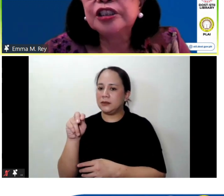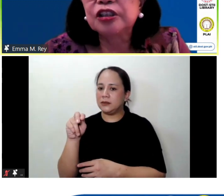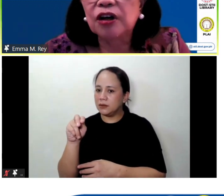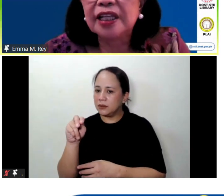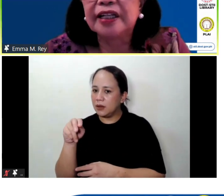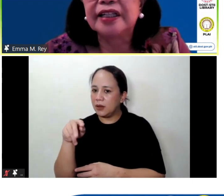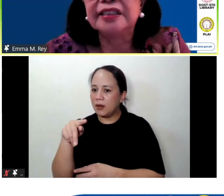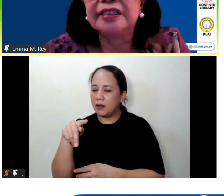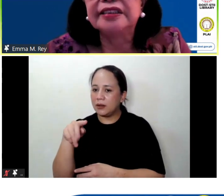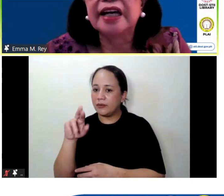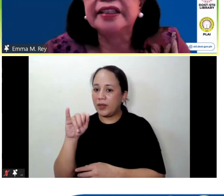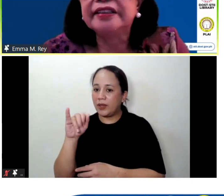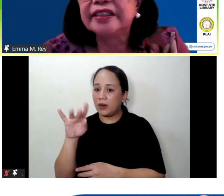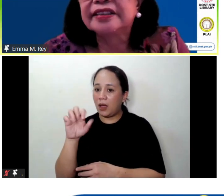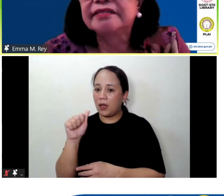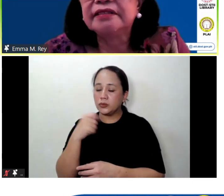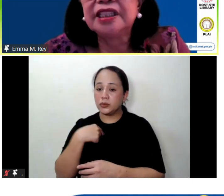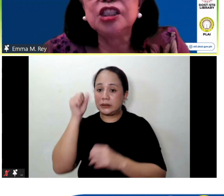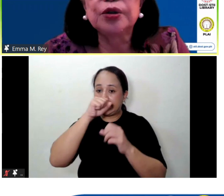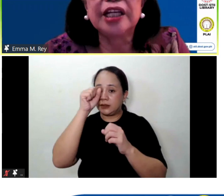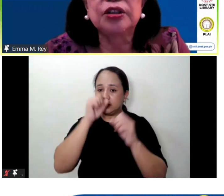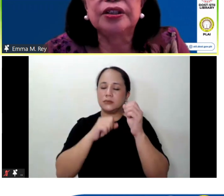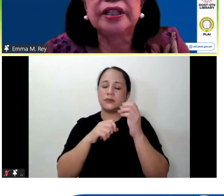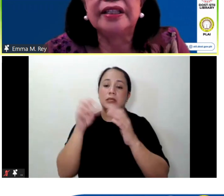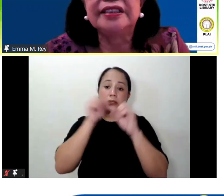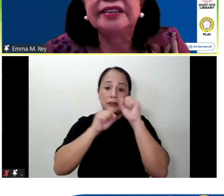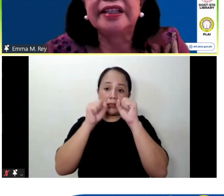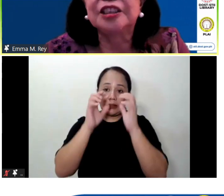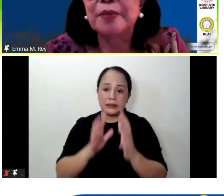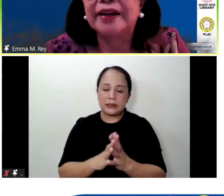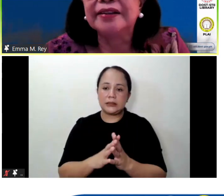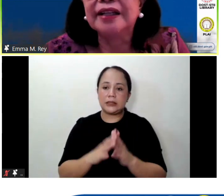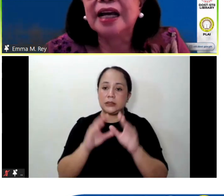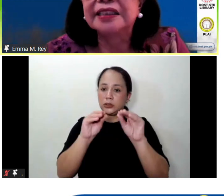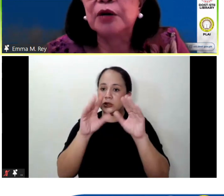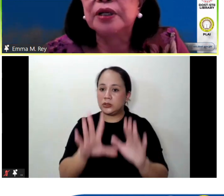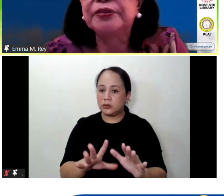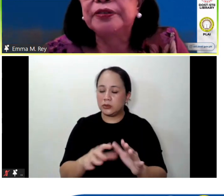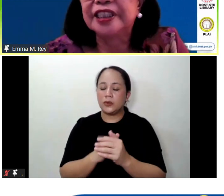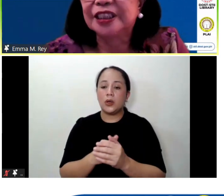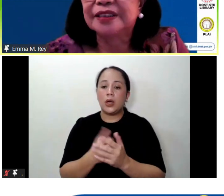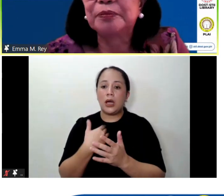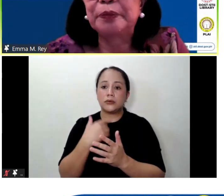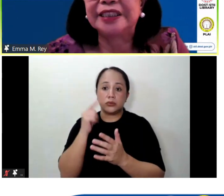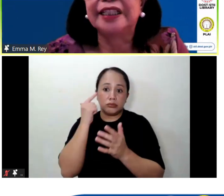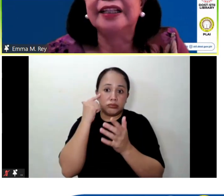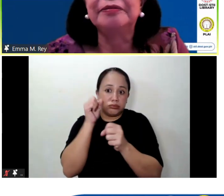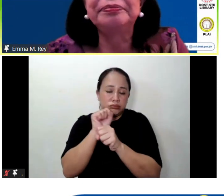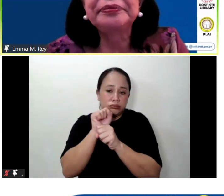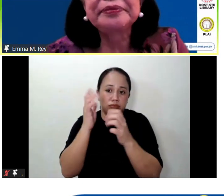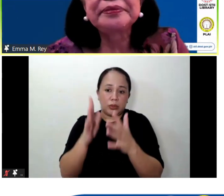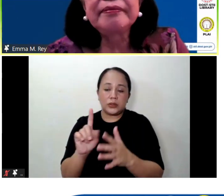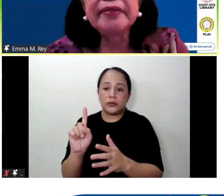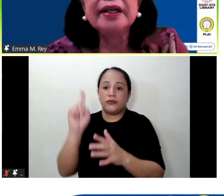Filipino scholar and scientist, educator and statesman, as our first